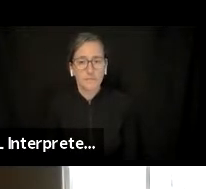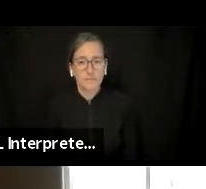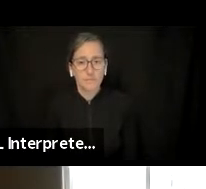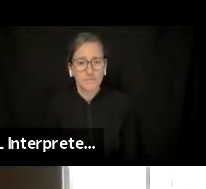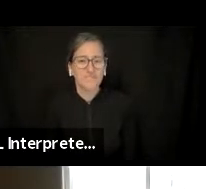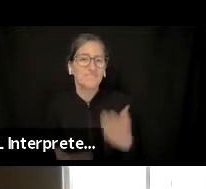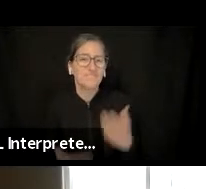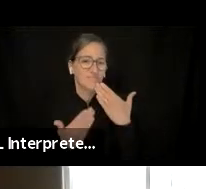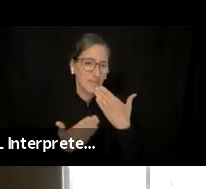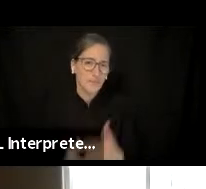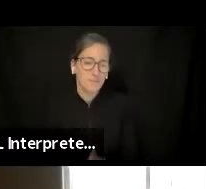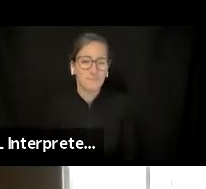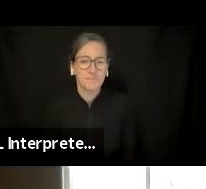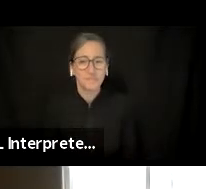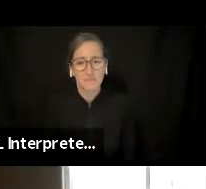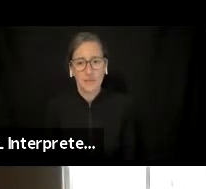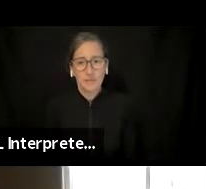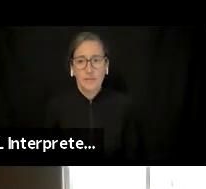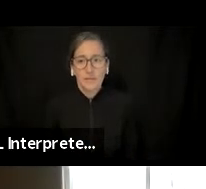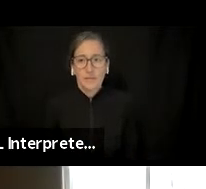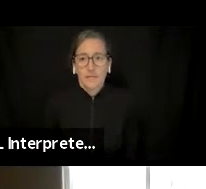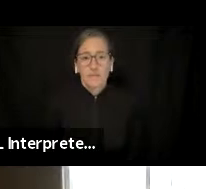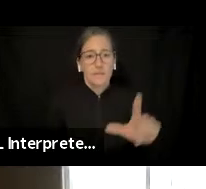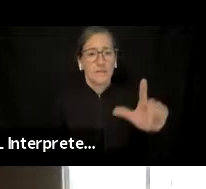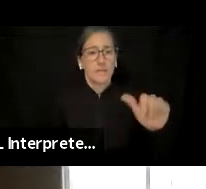Thank you. Lamar.